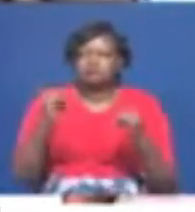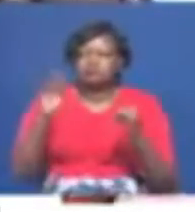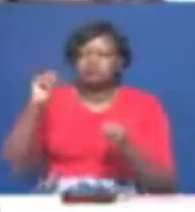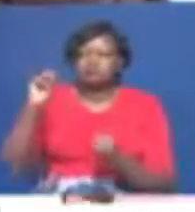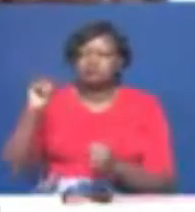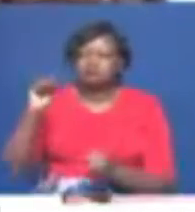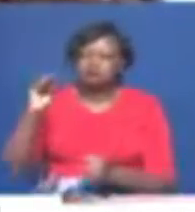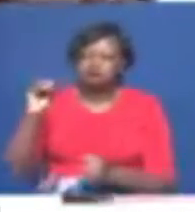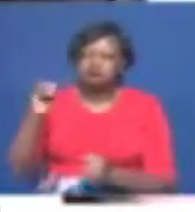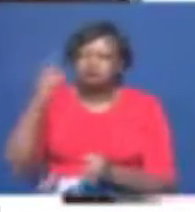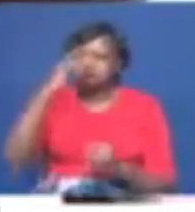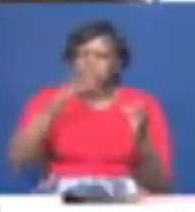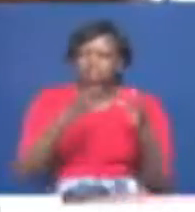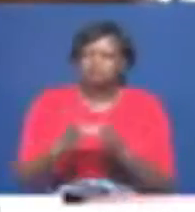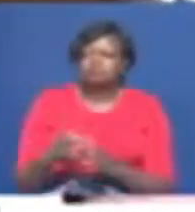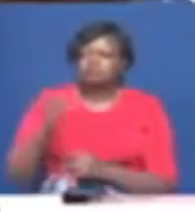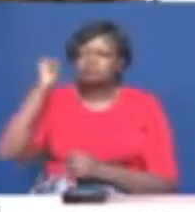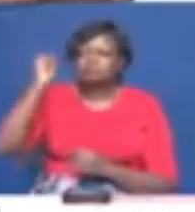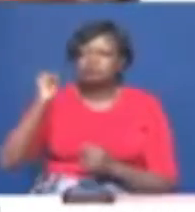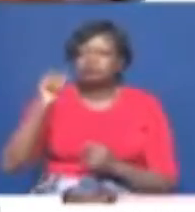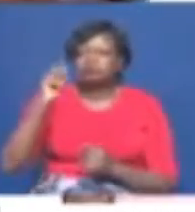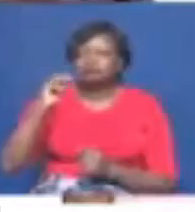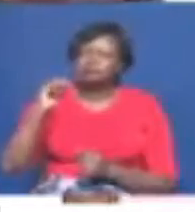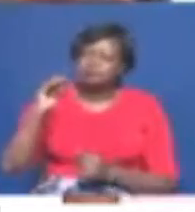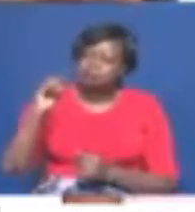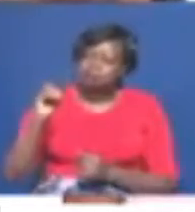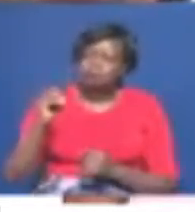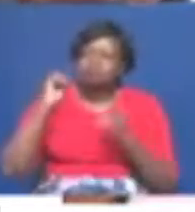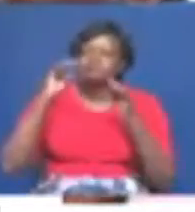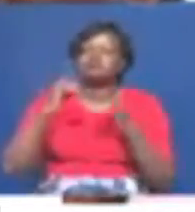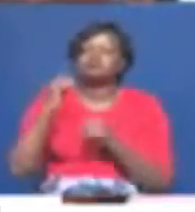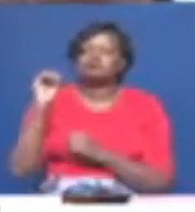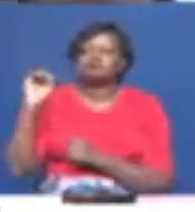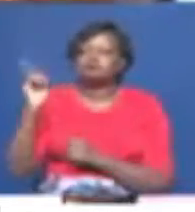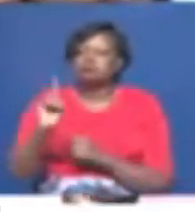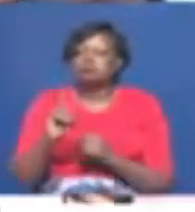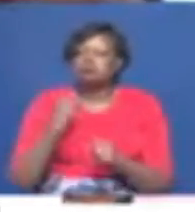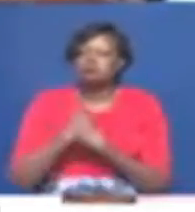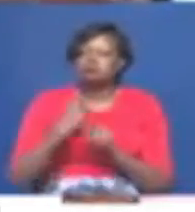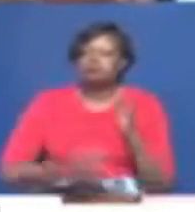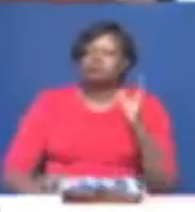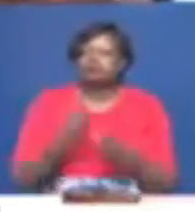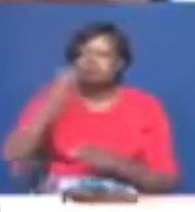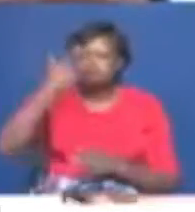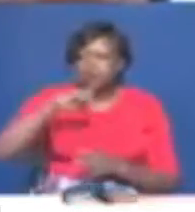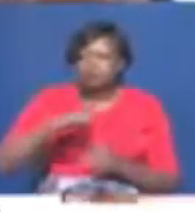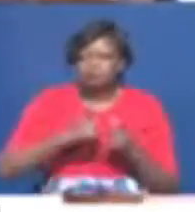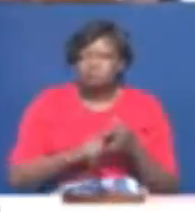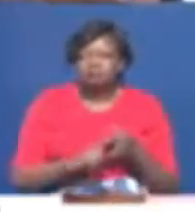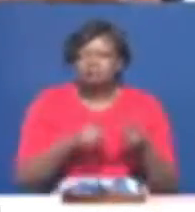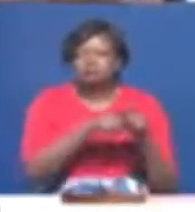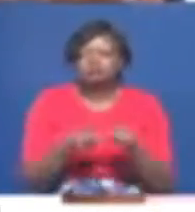ya chama. It's a political manifesto. Ukiwa waziri, kazi yako ni kubuni sera na vile